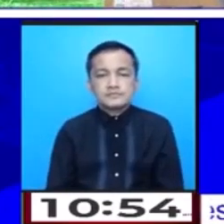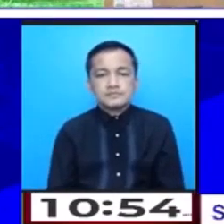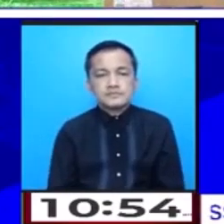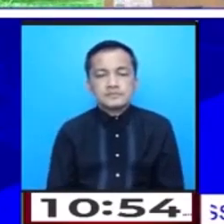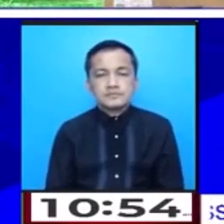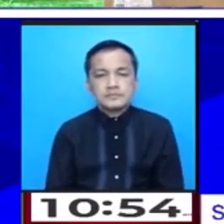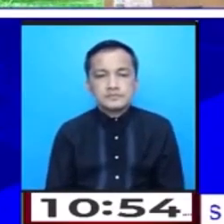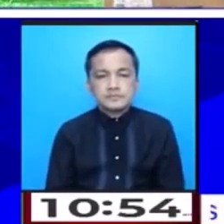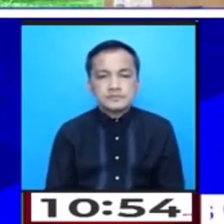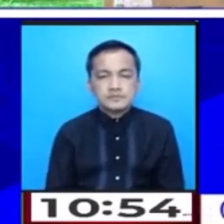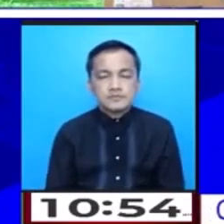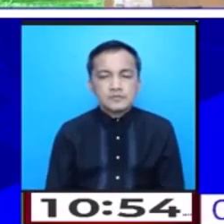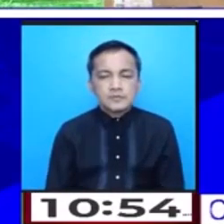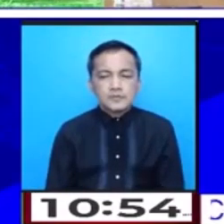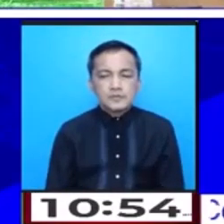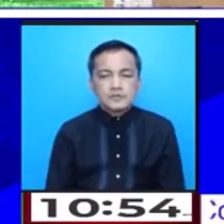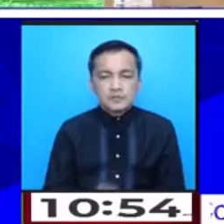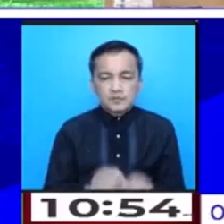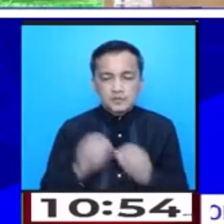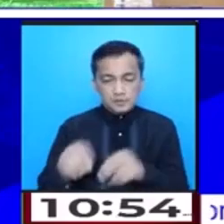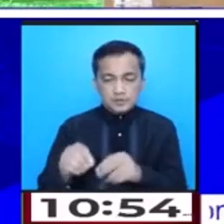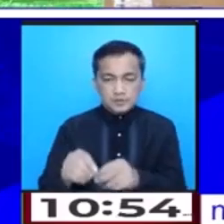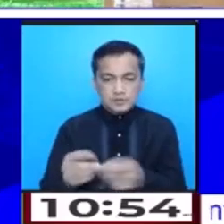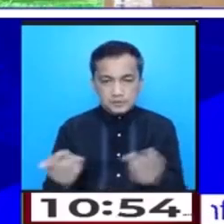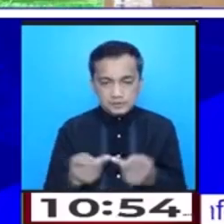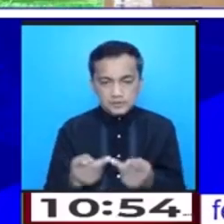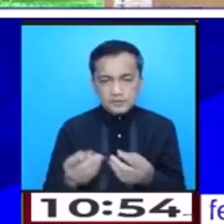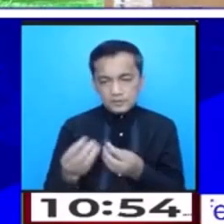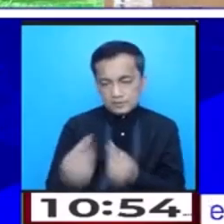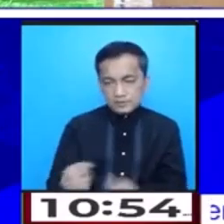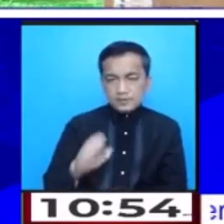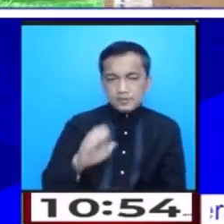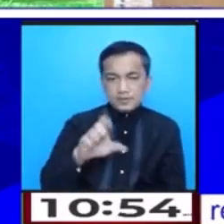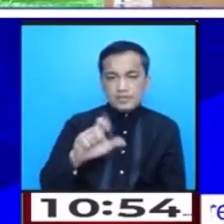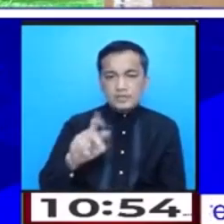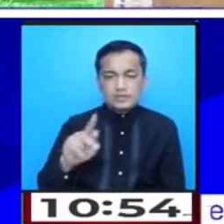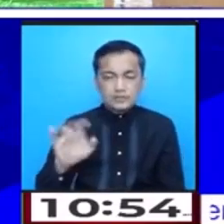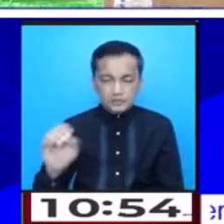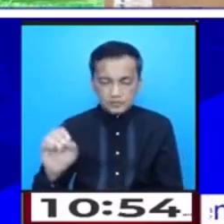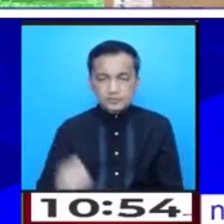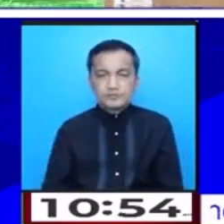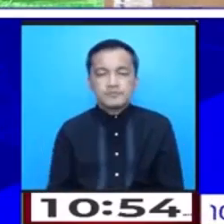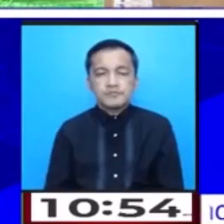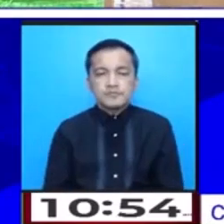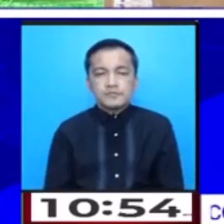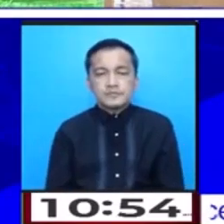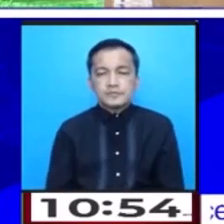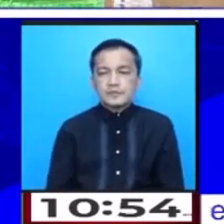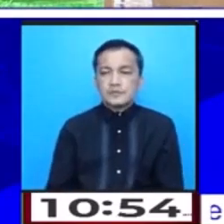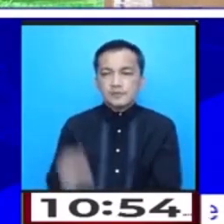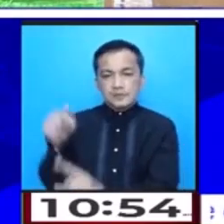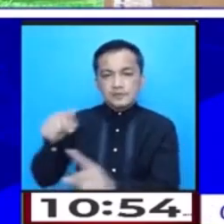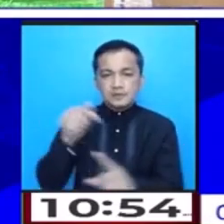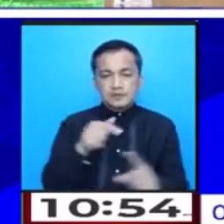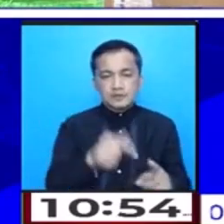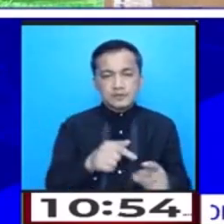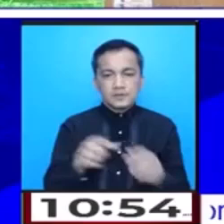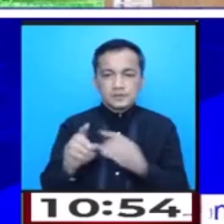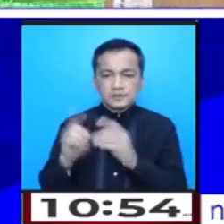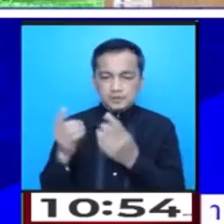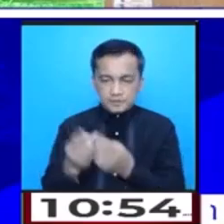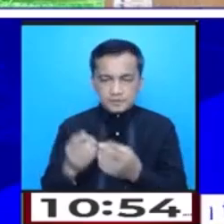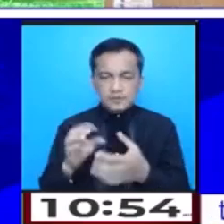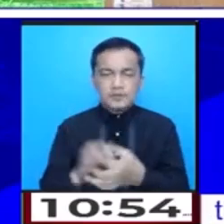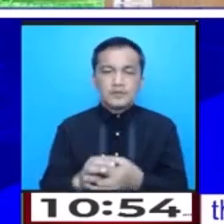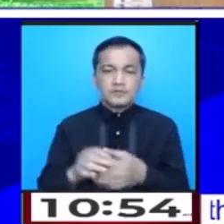put in place to address the El Nino phenomenon, particularly those by the Department of Agriculture. No?